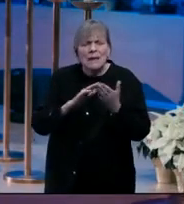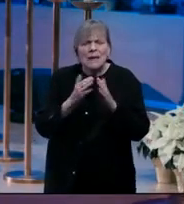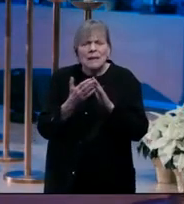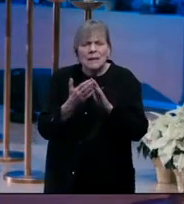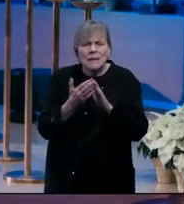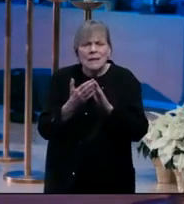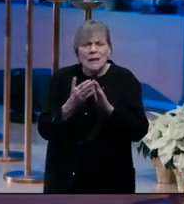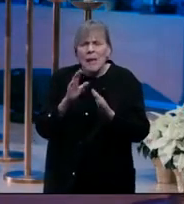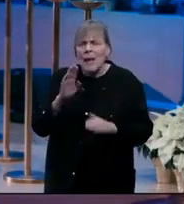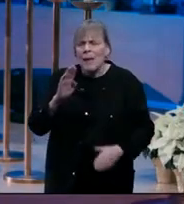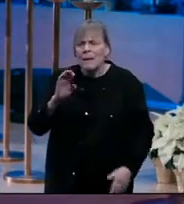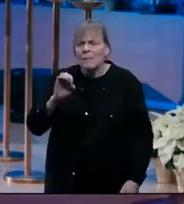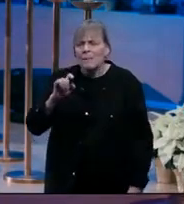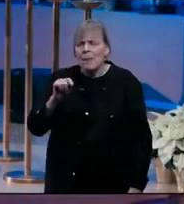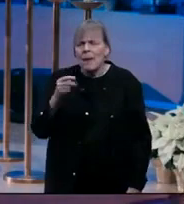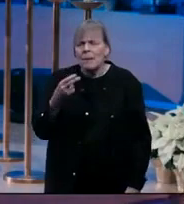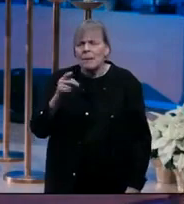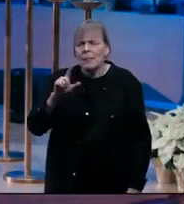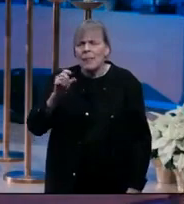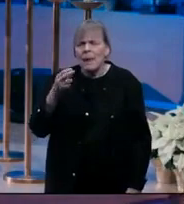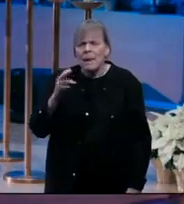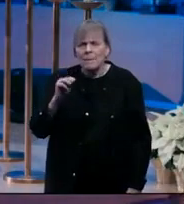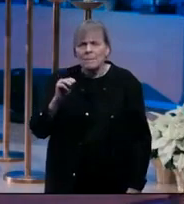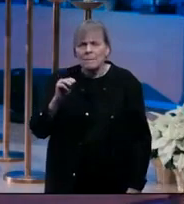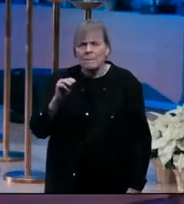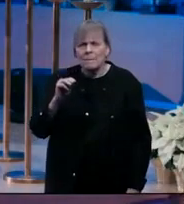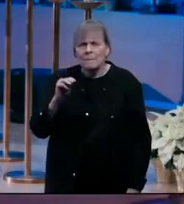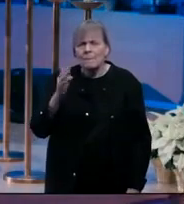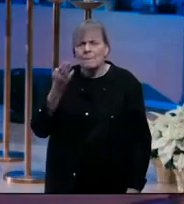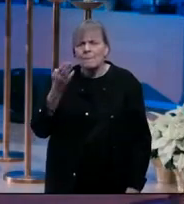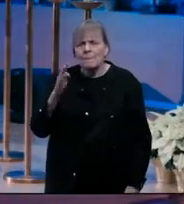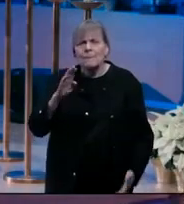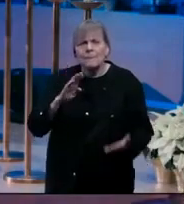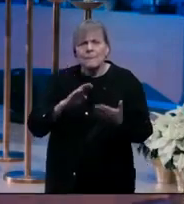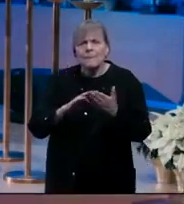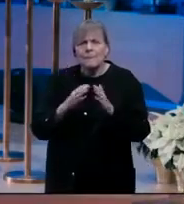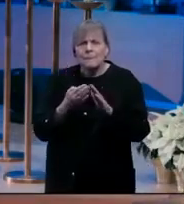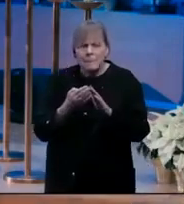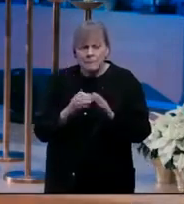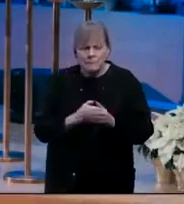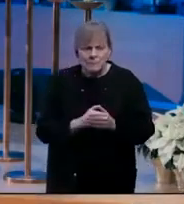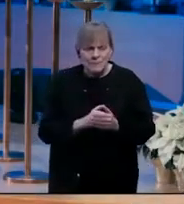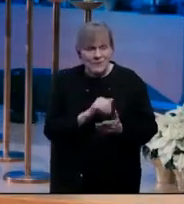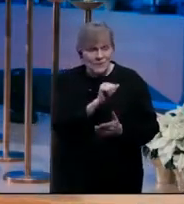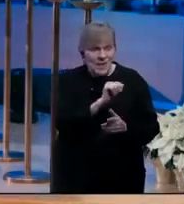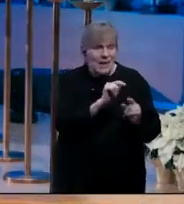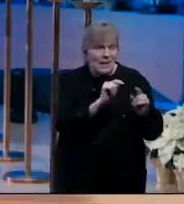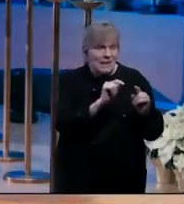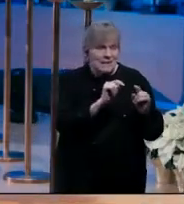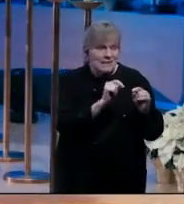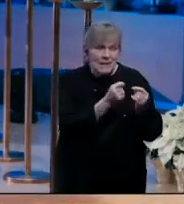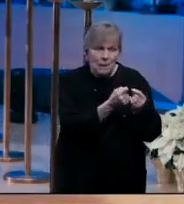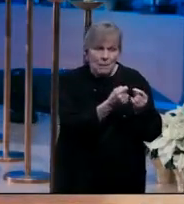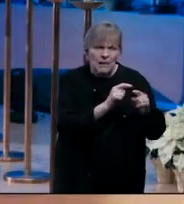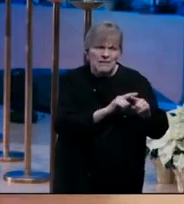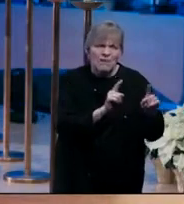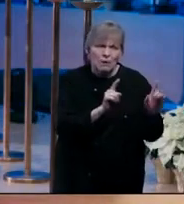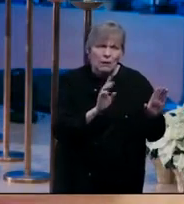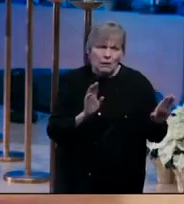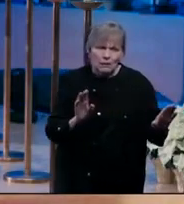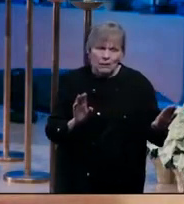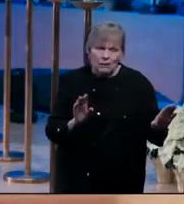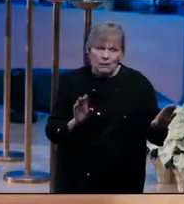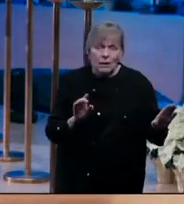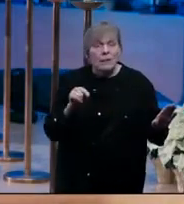of Bethlehem. It is so unlike the A-Team. And yet this